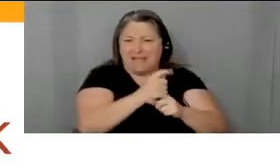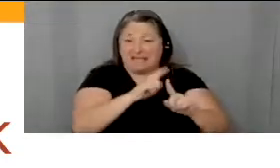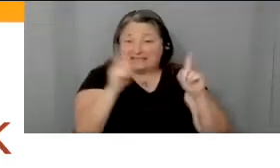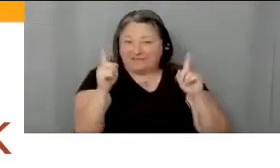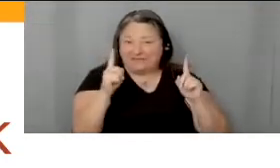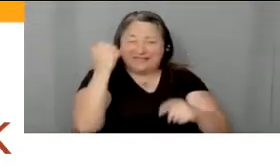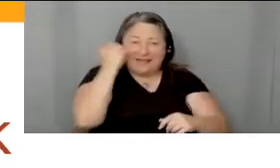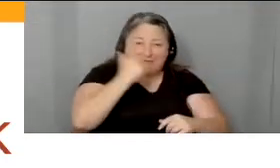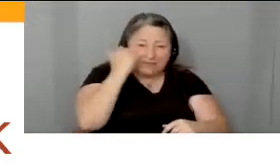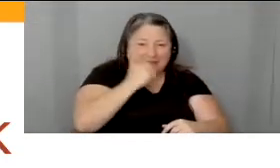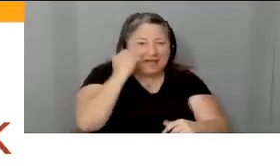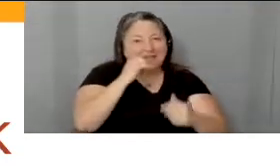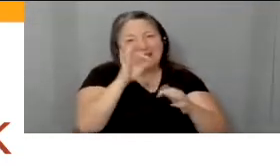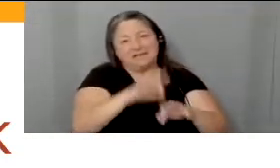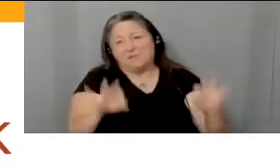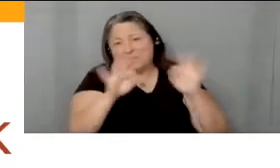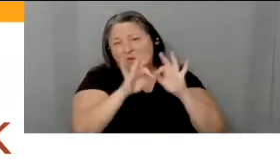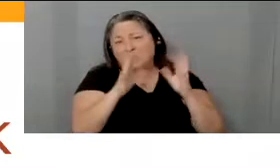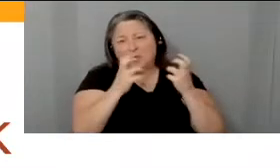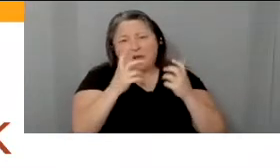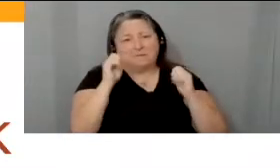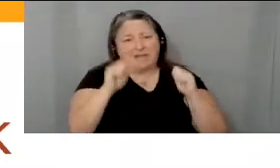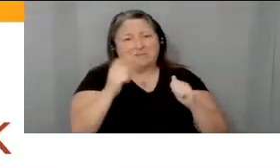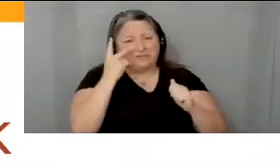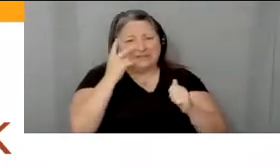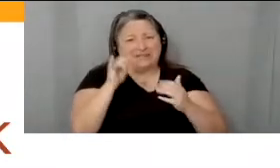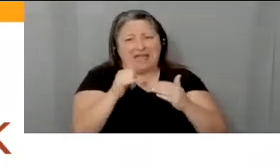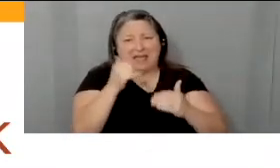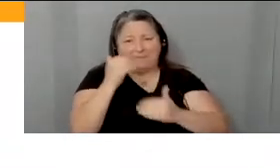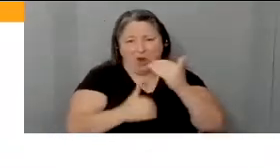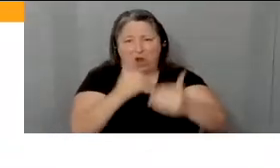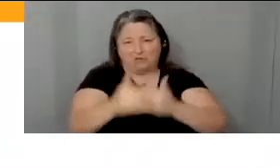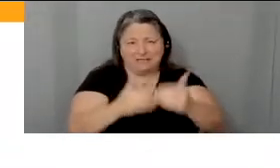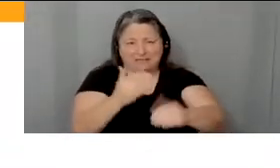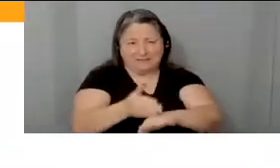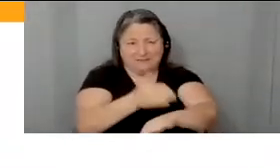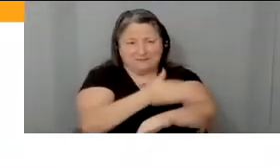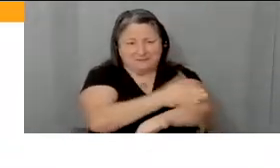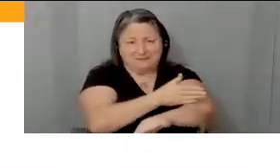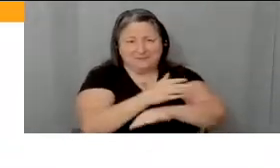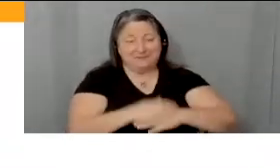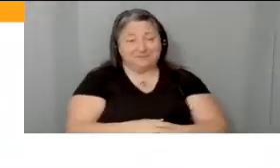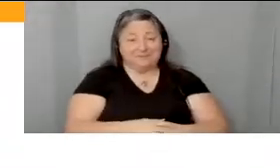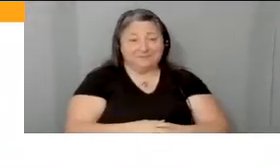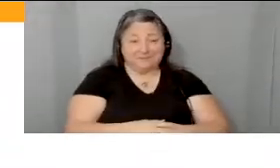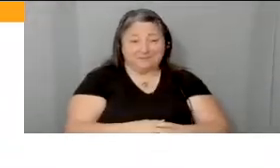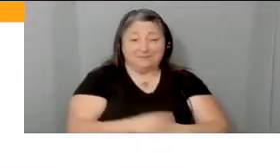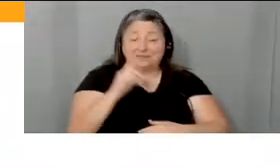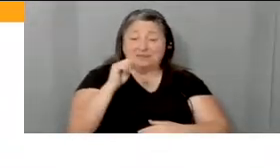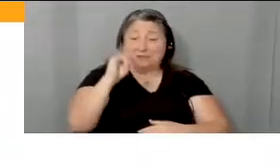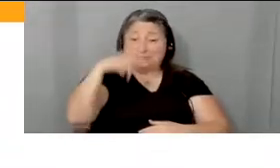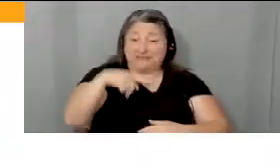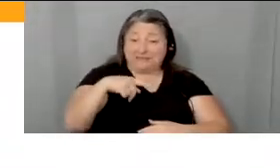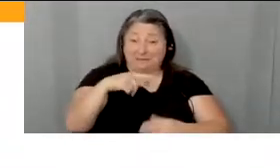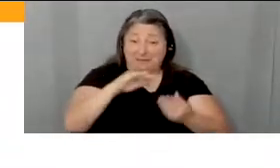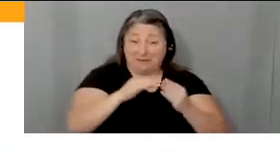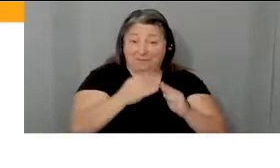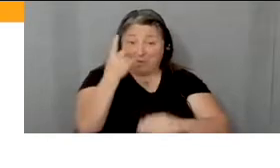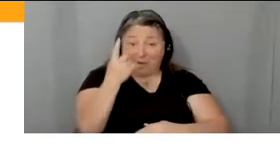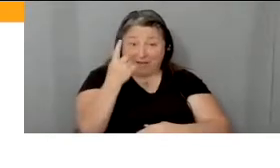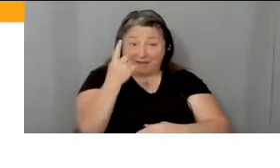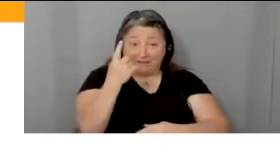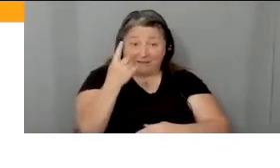very important. You want to be able to see that progress. Next slide, please. So tip number 1, I would say, is work